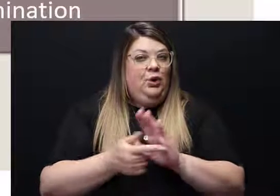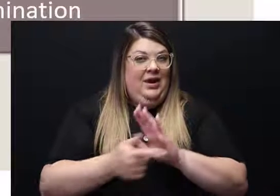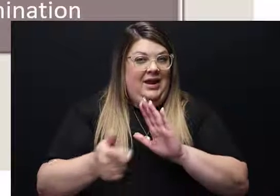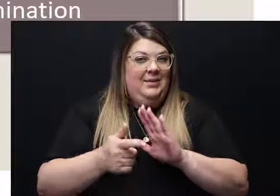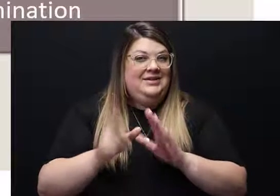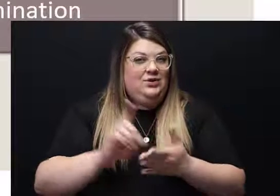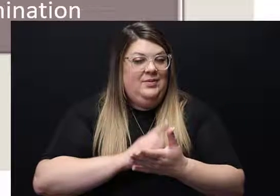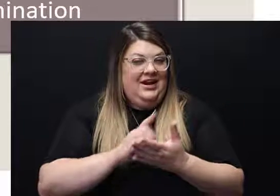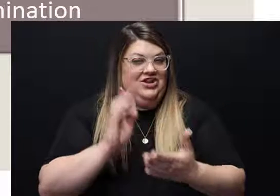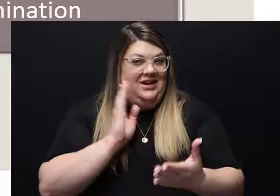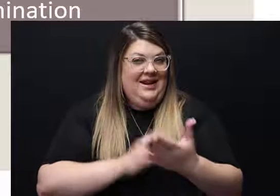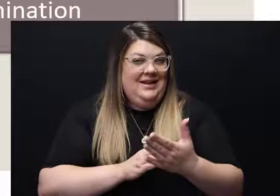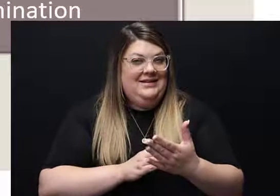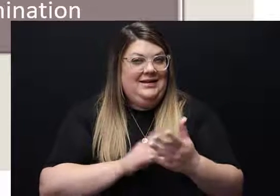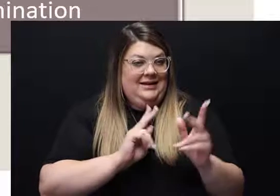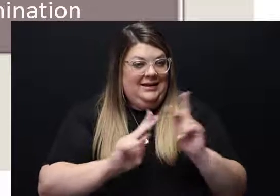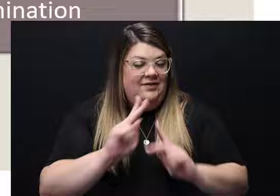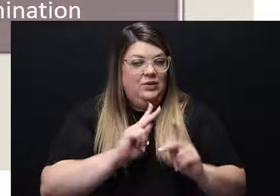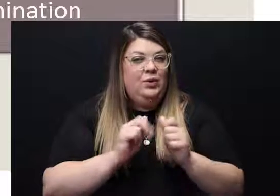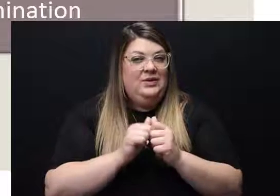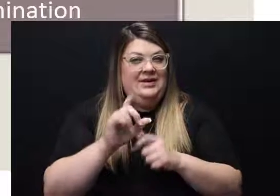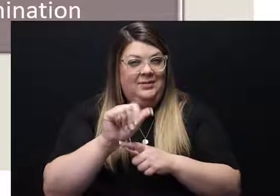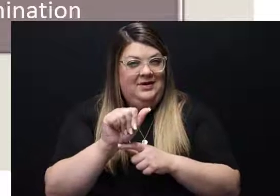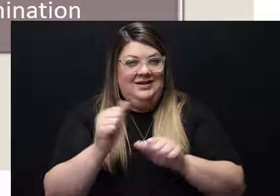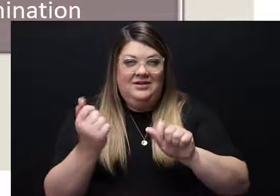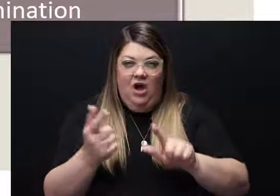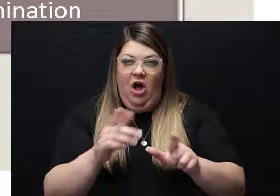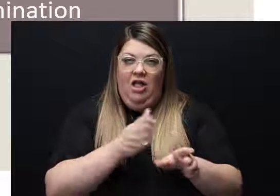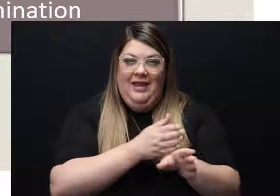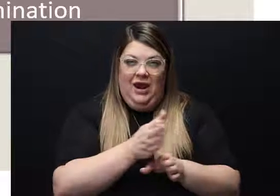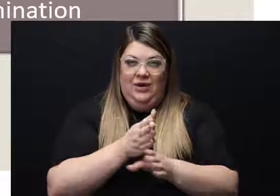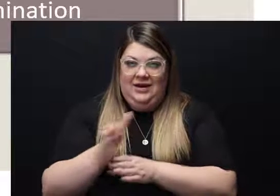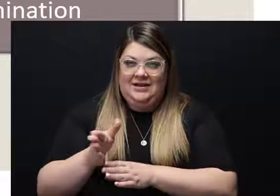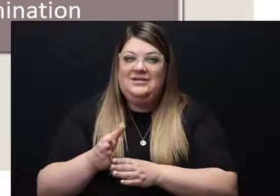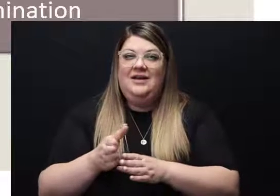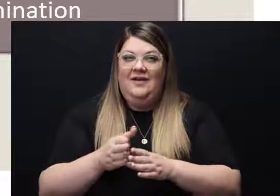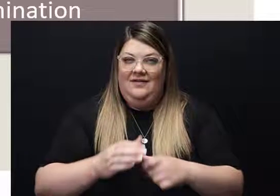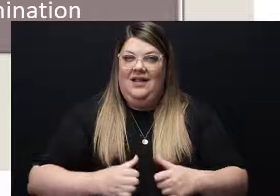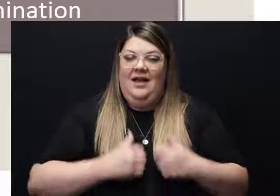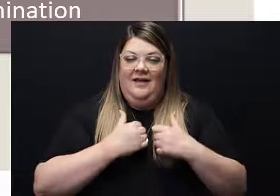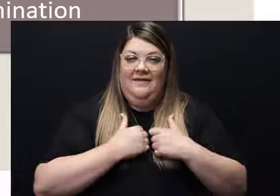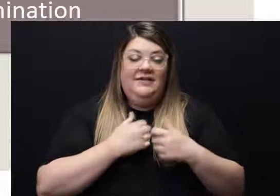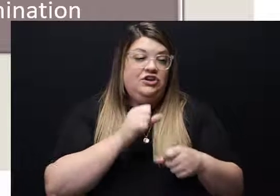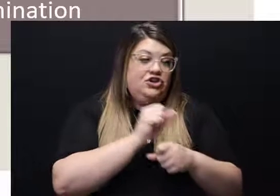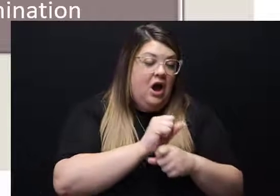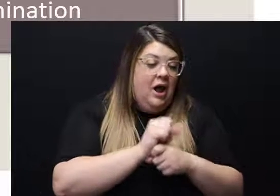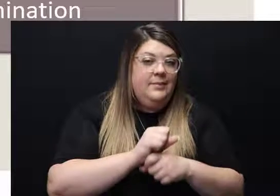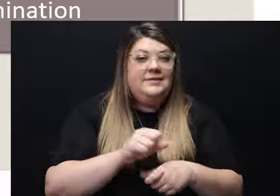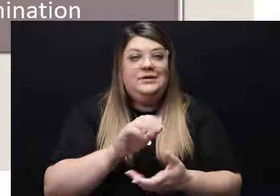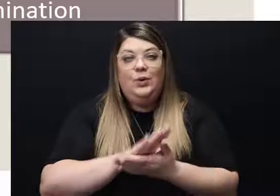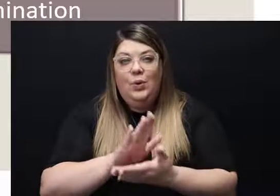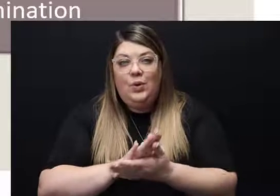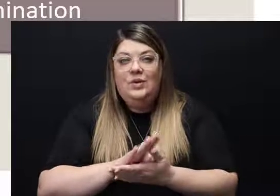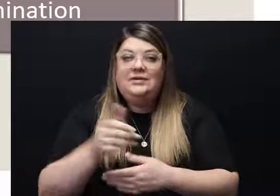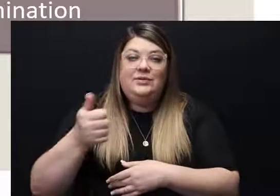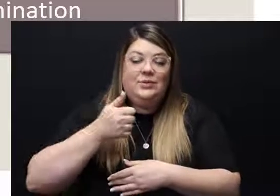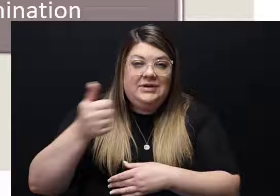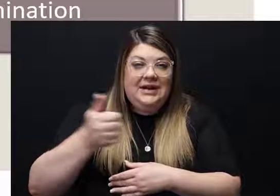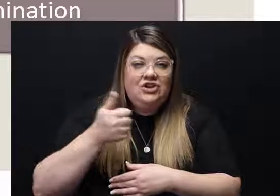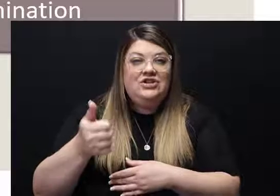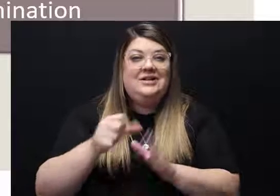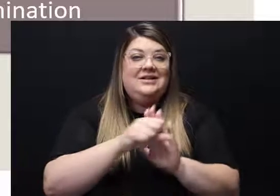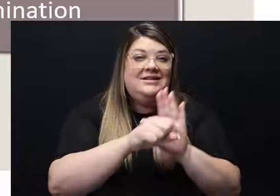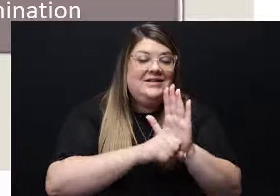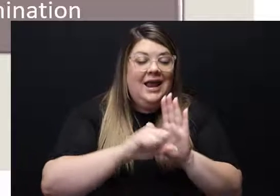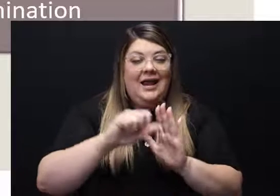with disabilities in all areas of public life, including jobs, schools, transportation, state